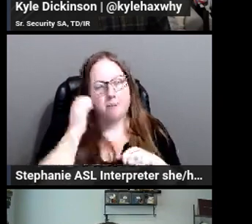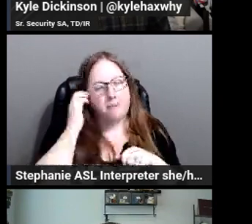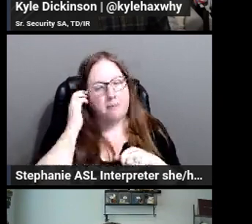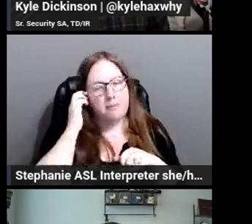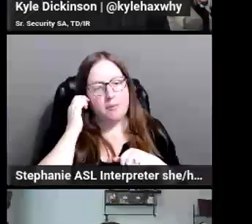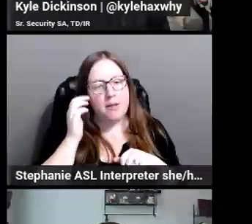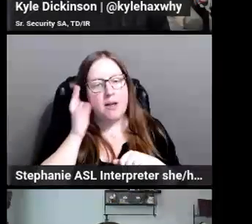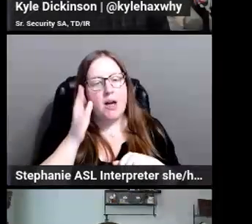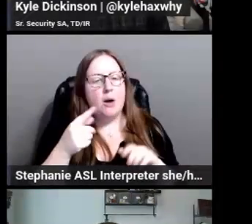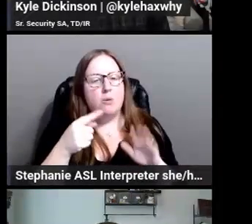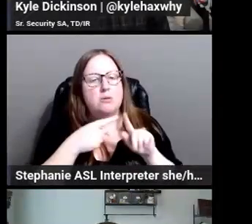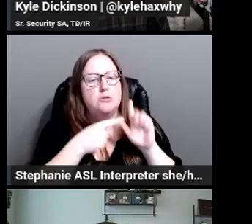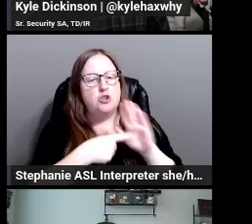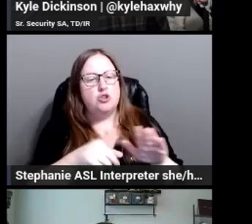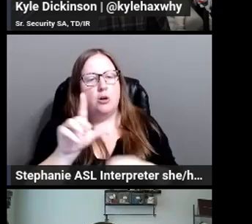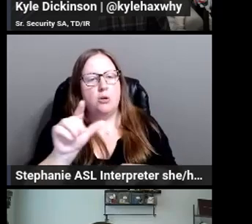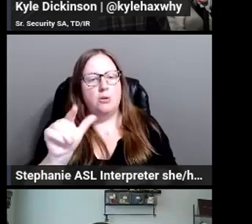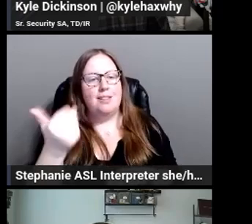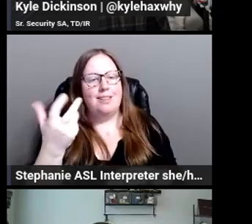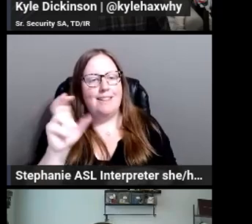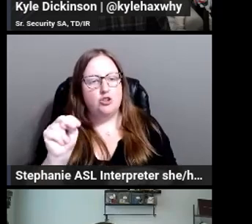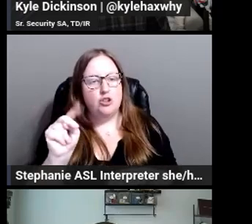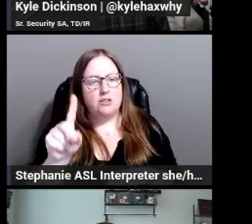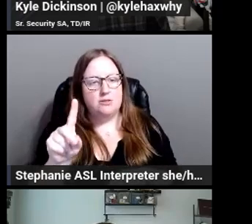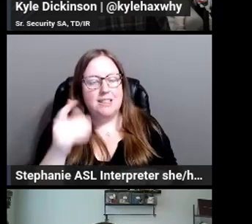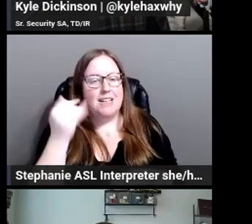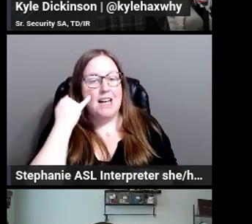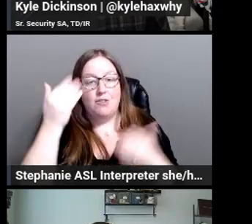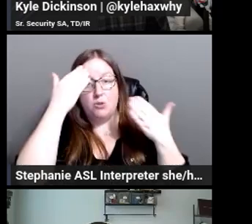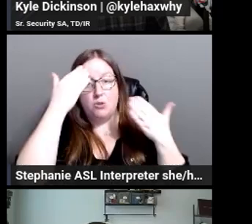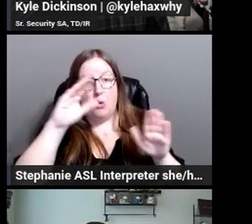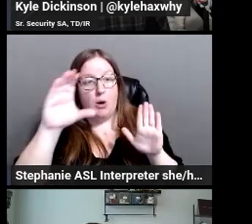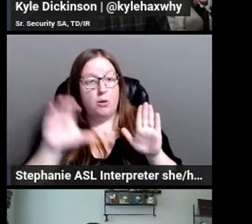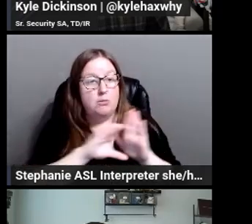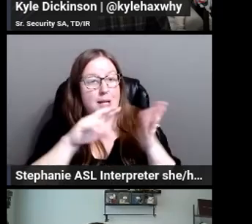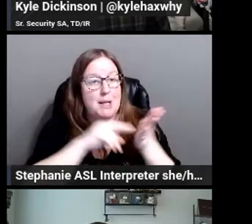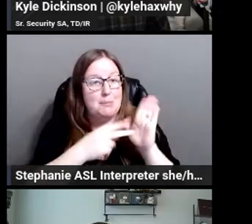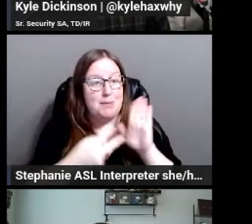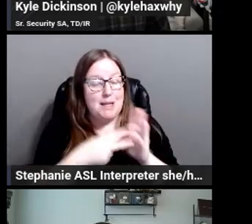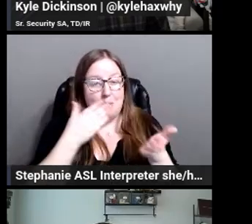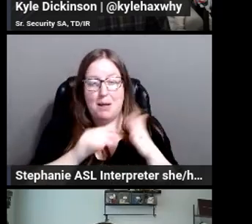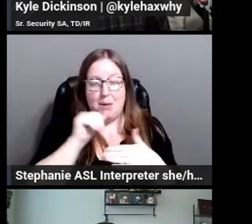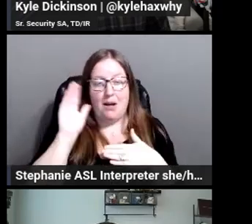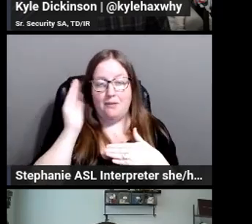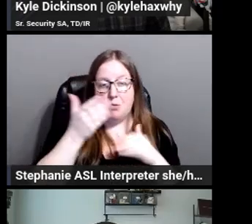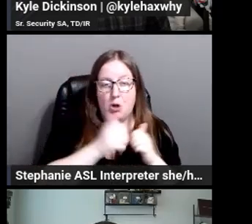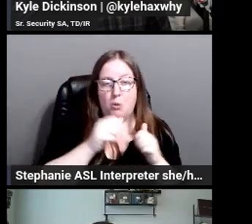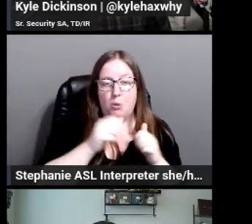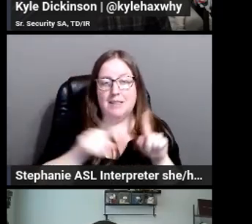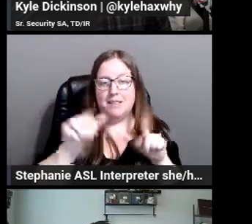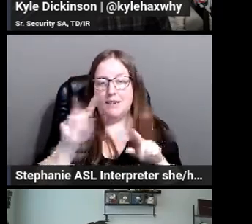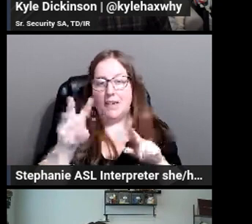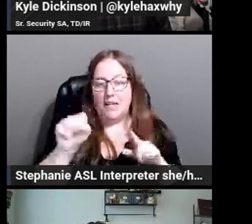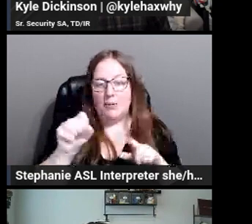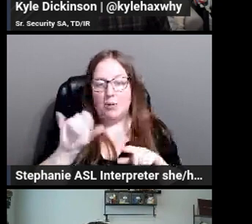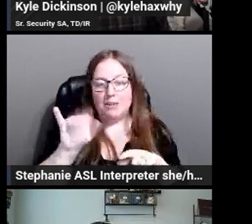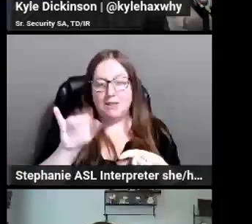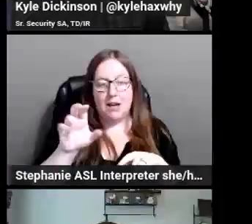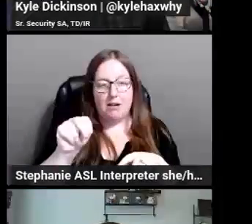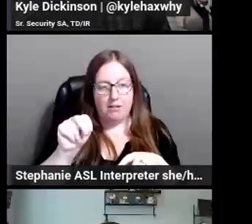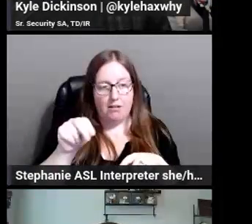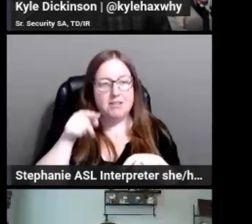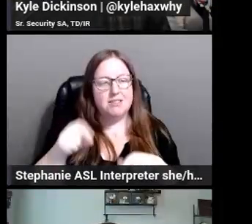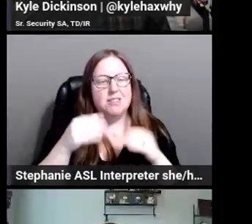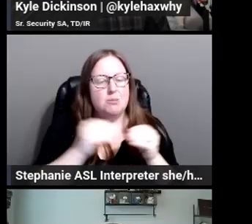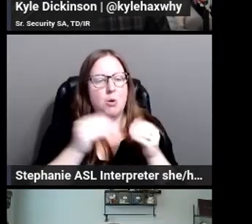point out the legend, right? Because if you don't know what these different icons are, maybe not as familiar with the different AWS icons, this will make it